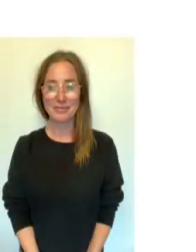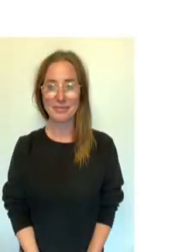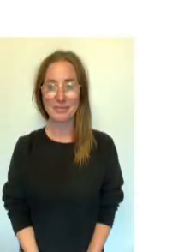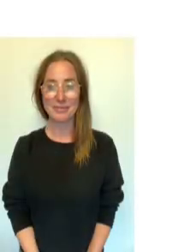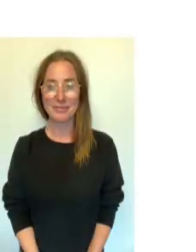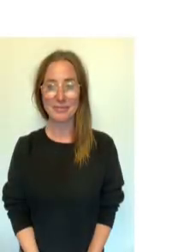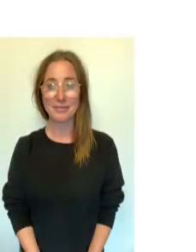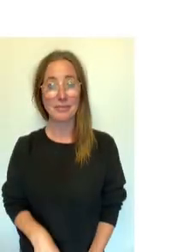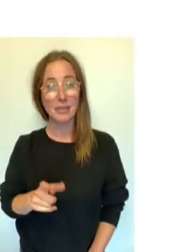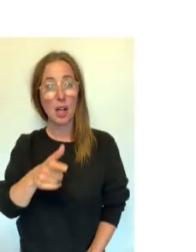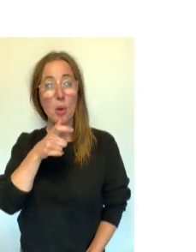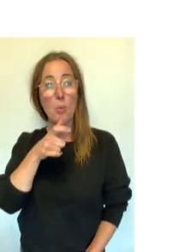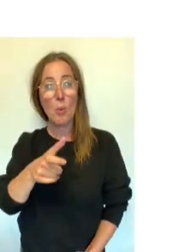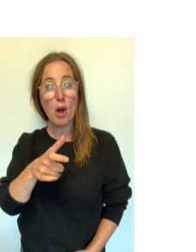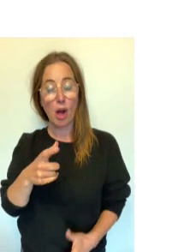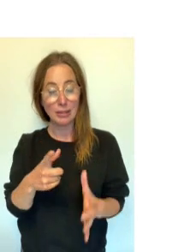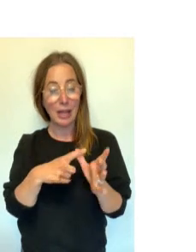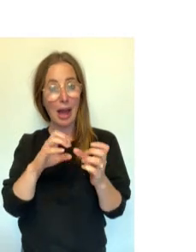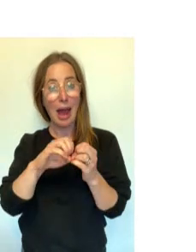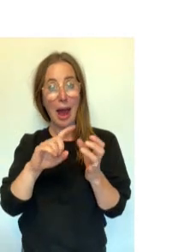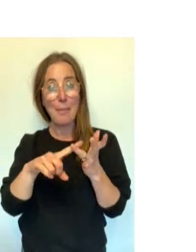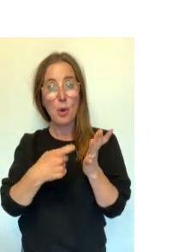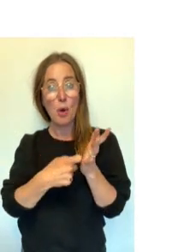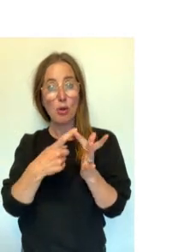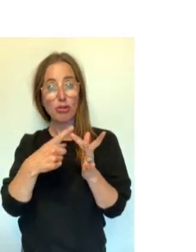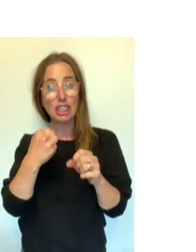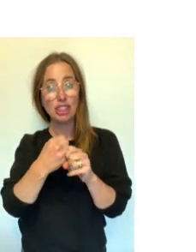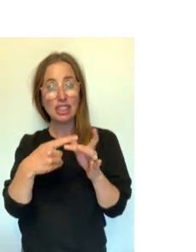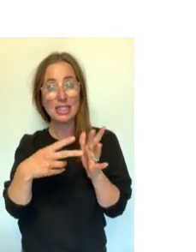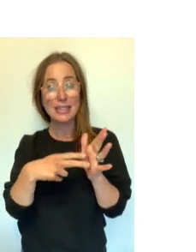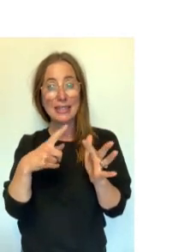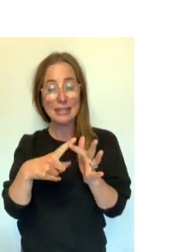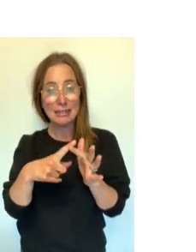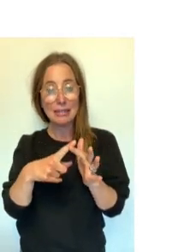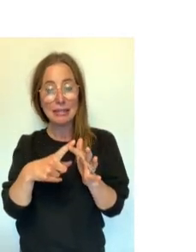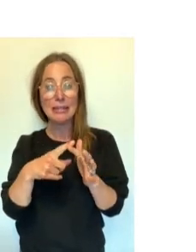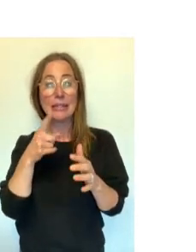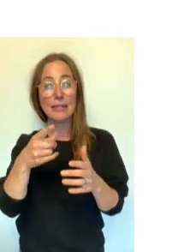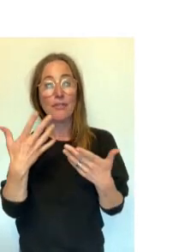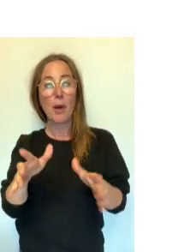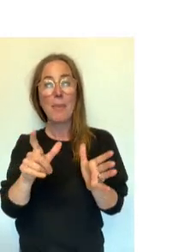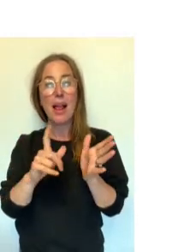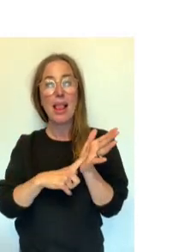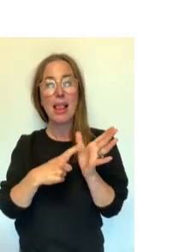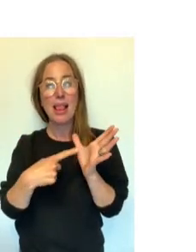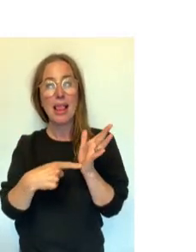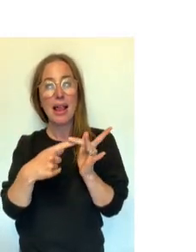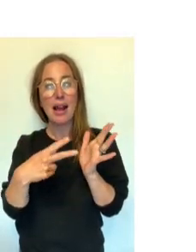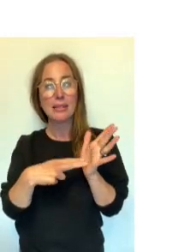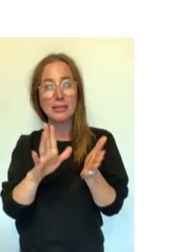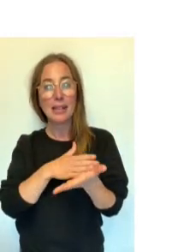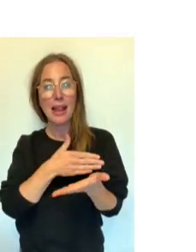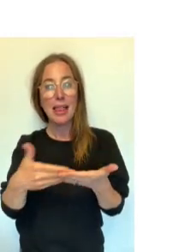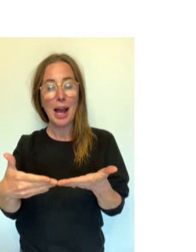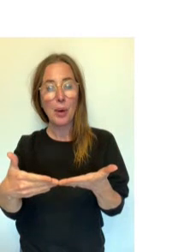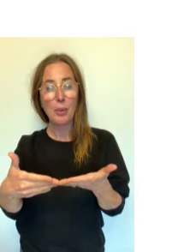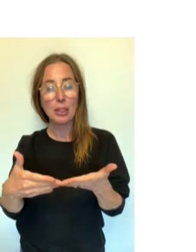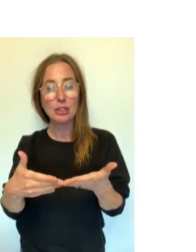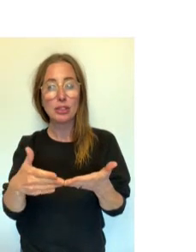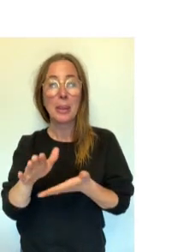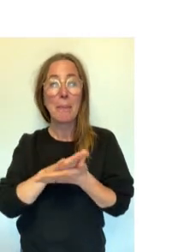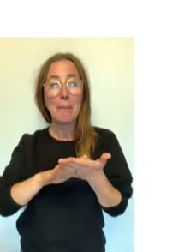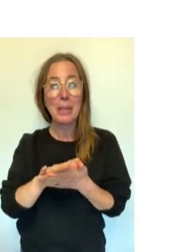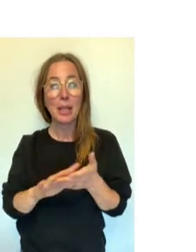The word Aborigine is from the Latin ab origine, which means from the beginning or